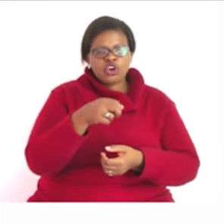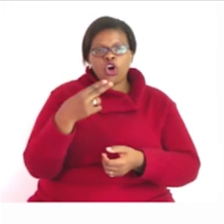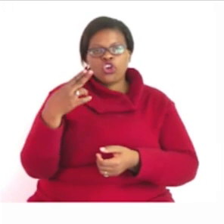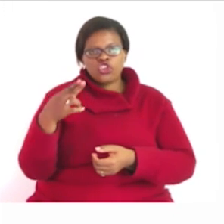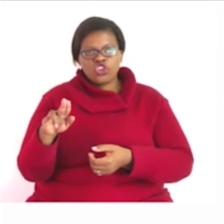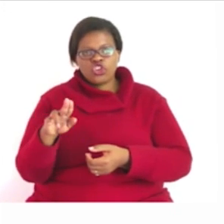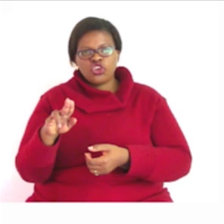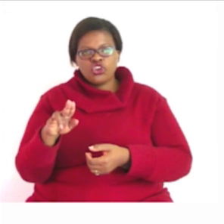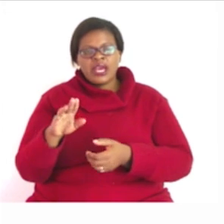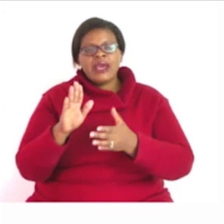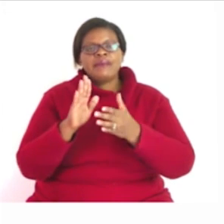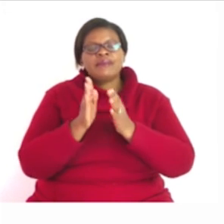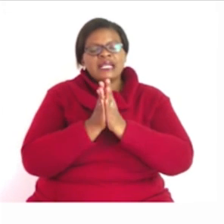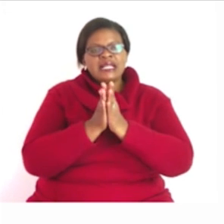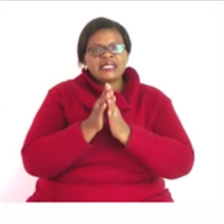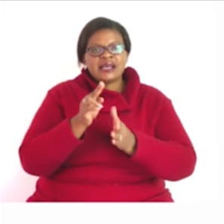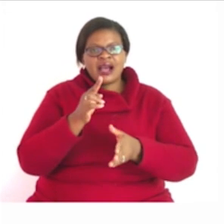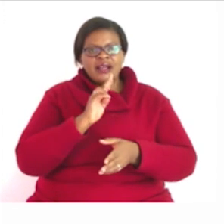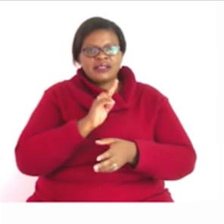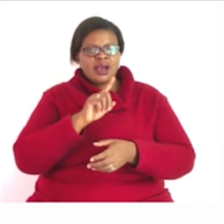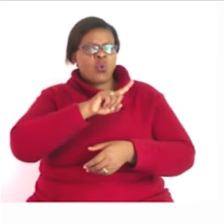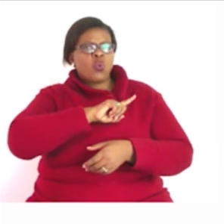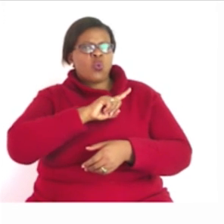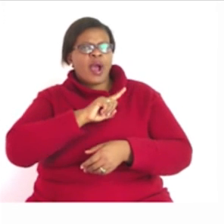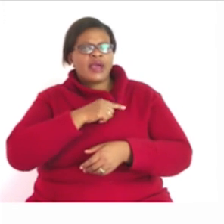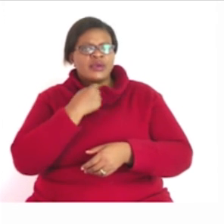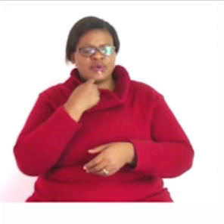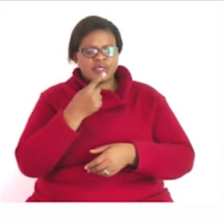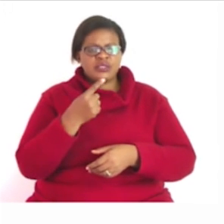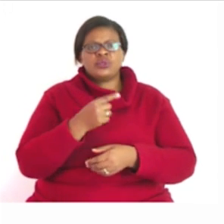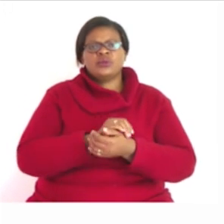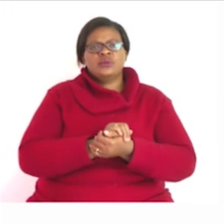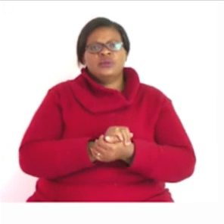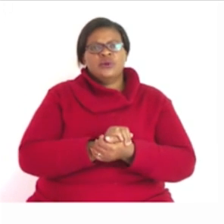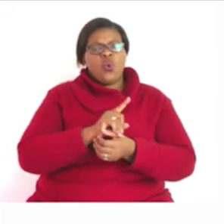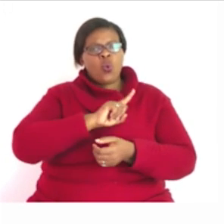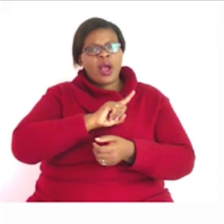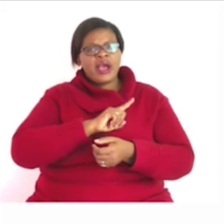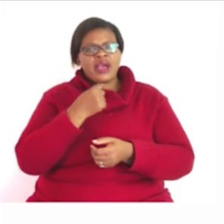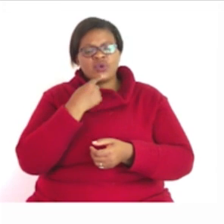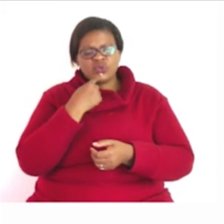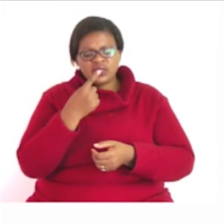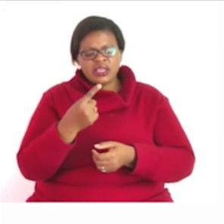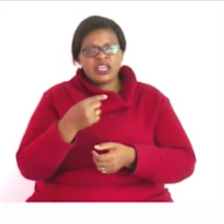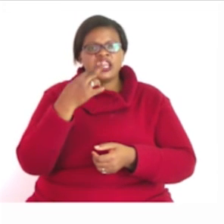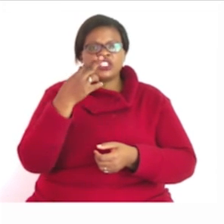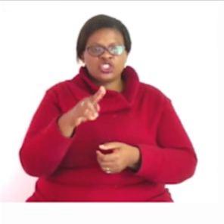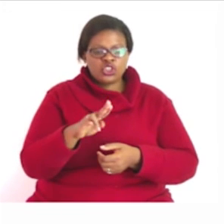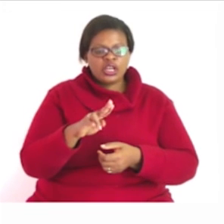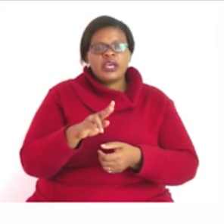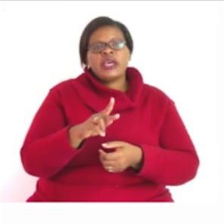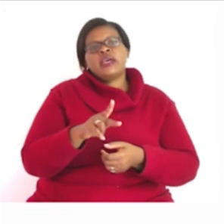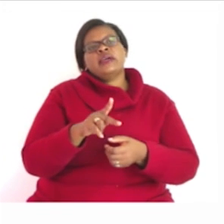have stated whether it's a prime number or not, please give a reason for your answer. Why are you saying it's not a prime number?